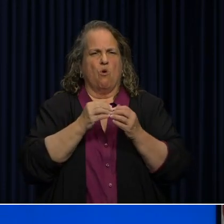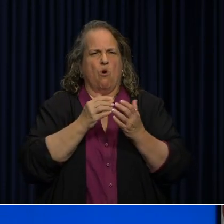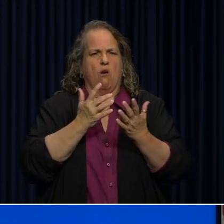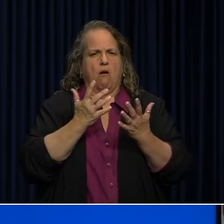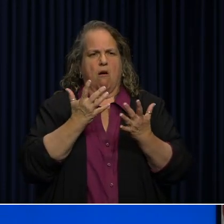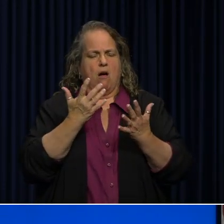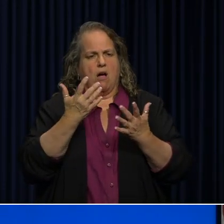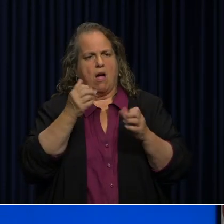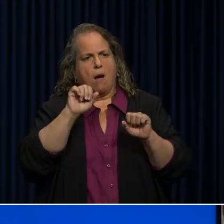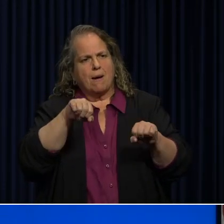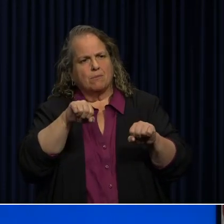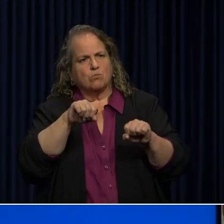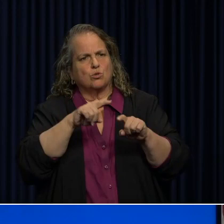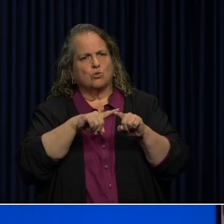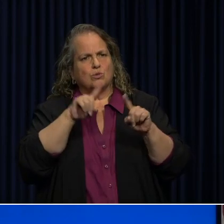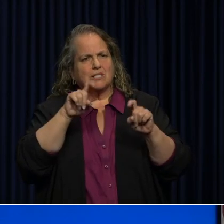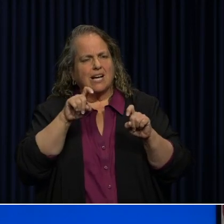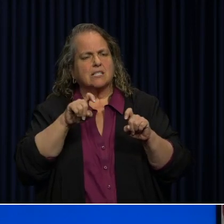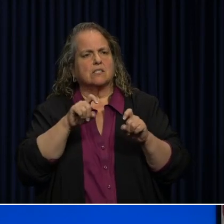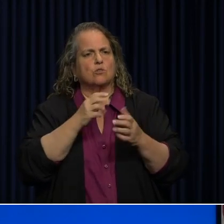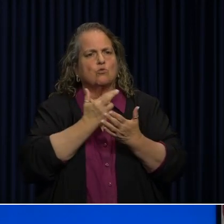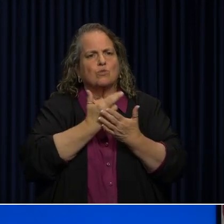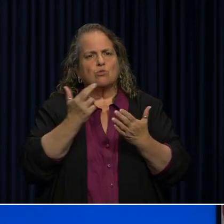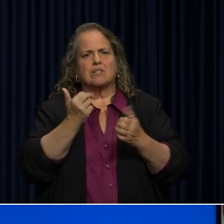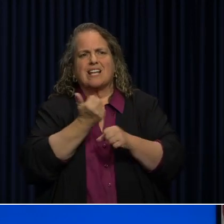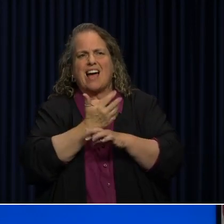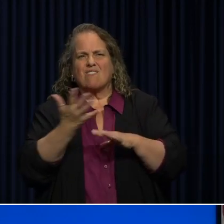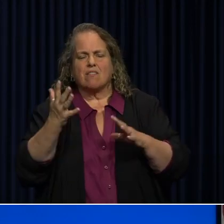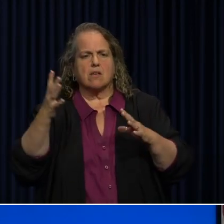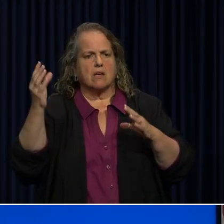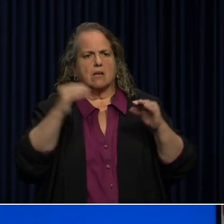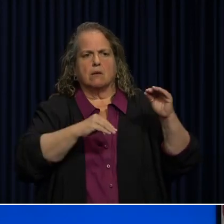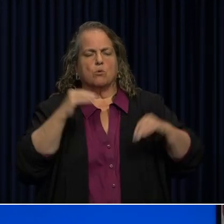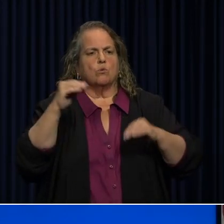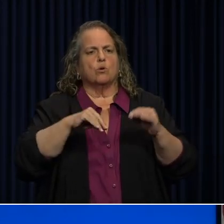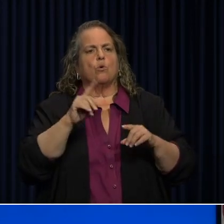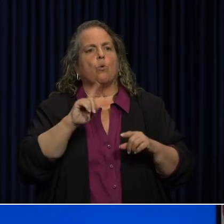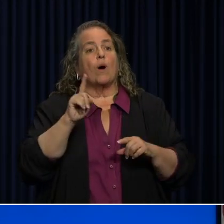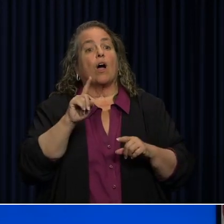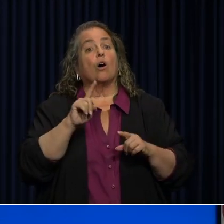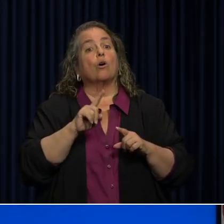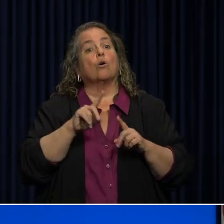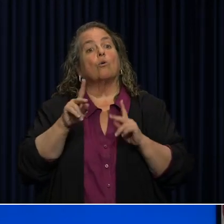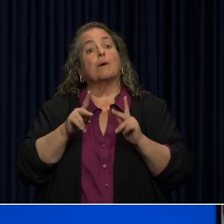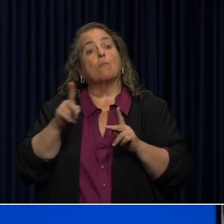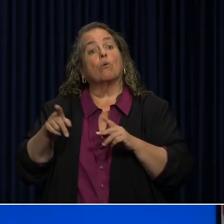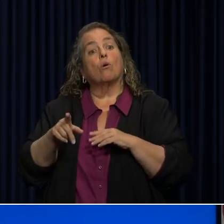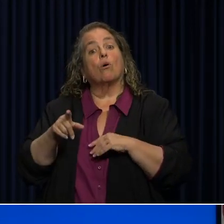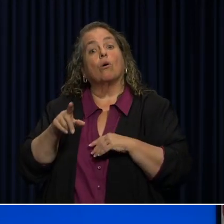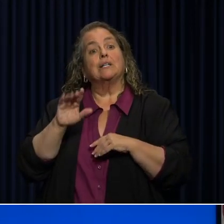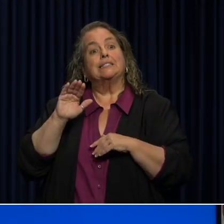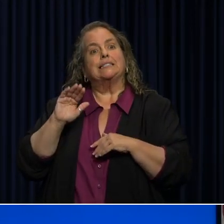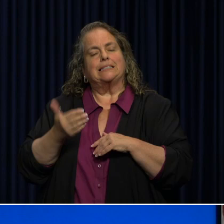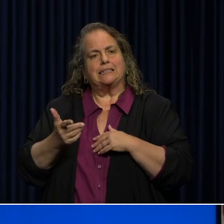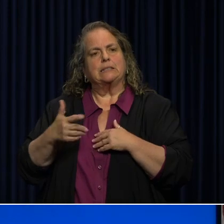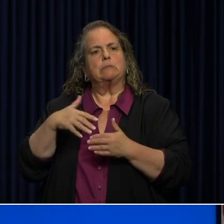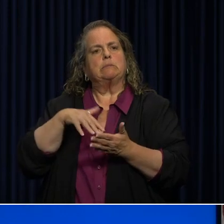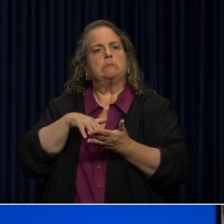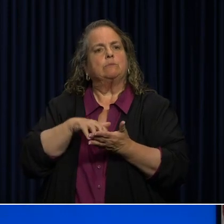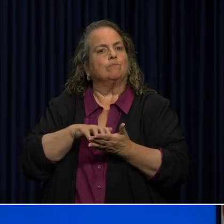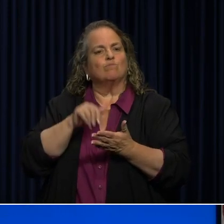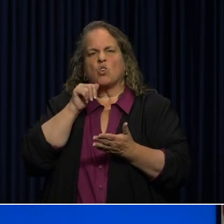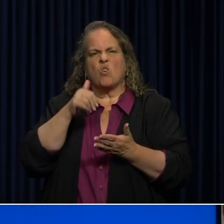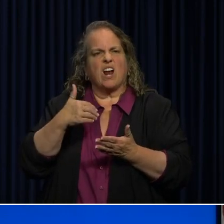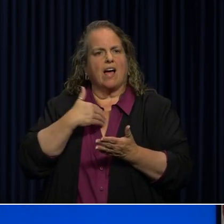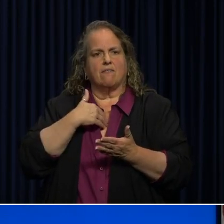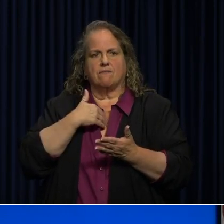pandemic where we are seeing disproportionate harm. That announcement will be